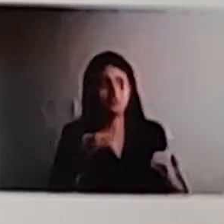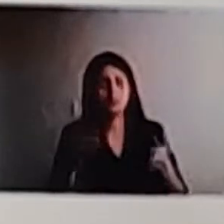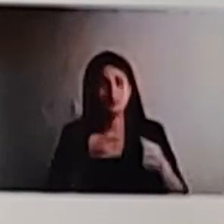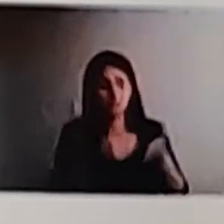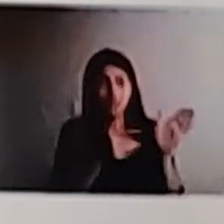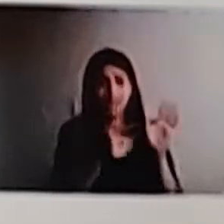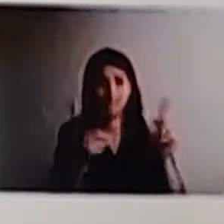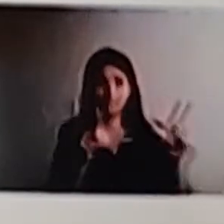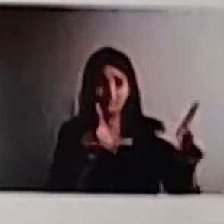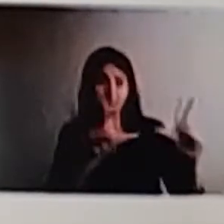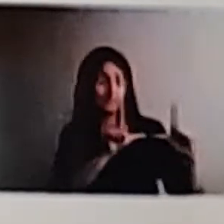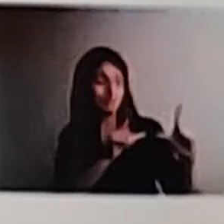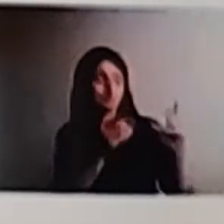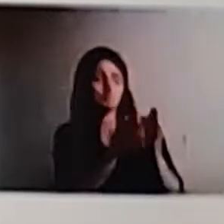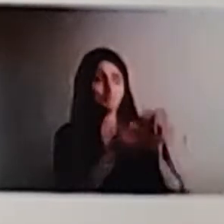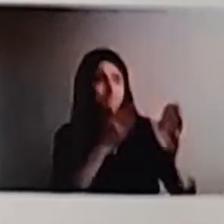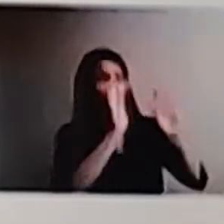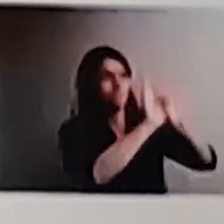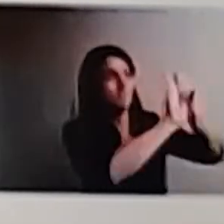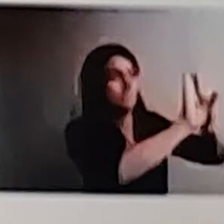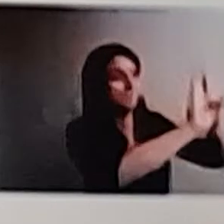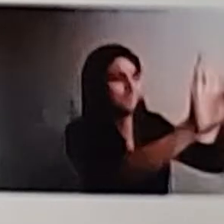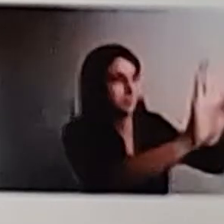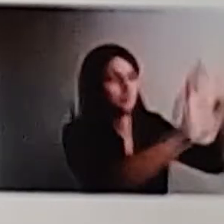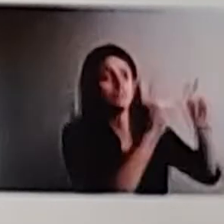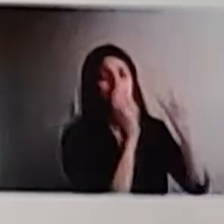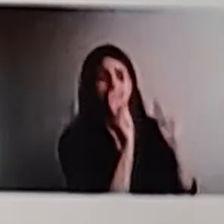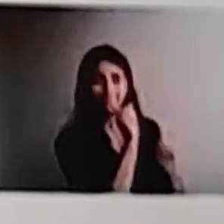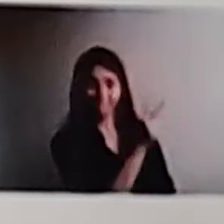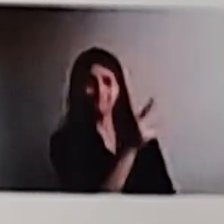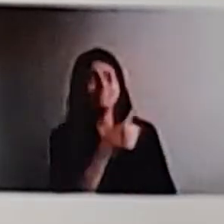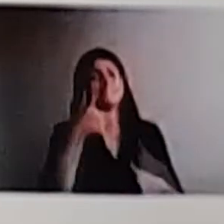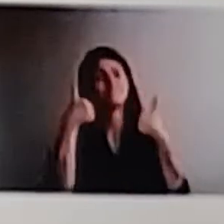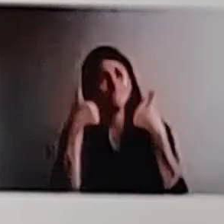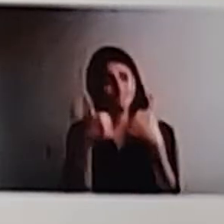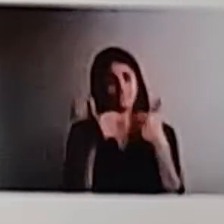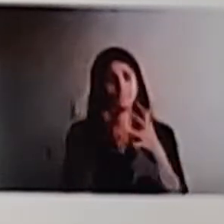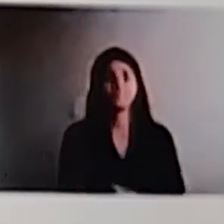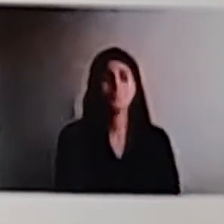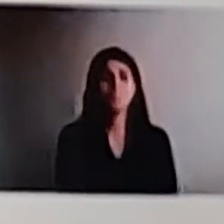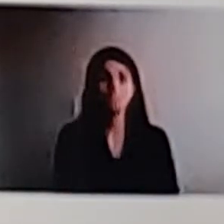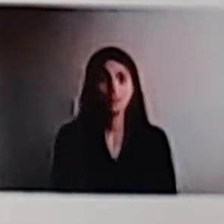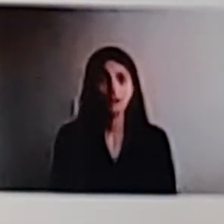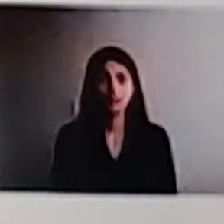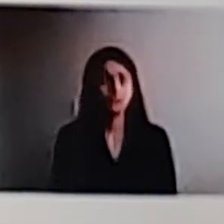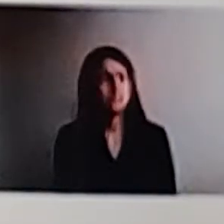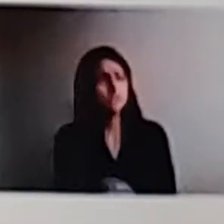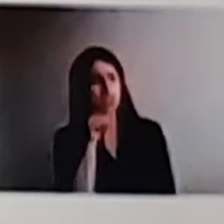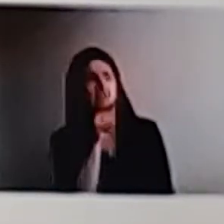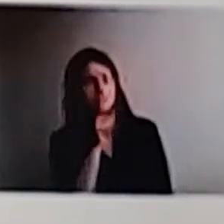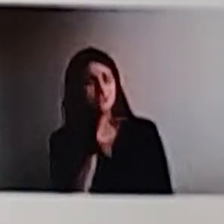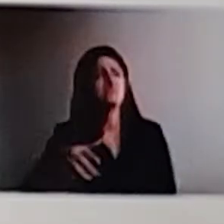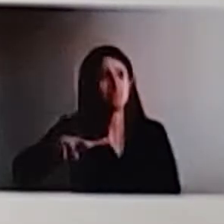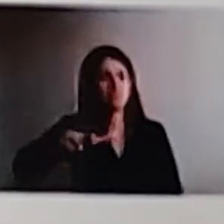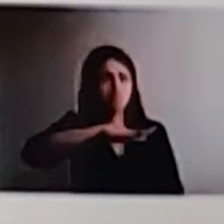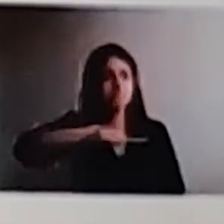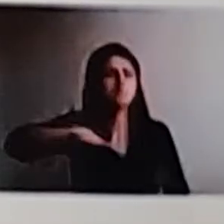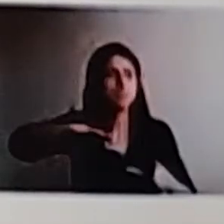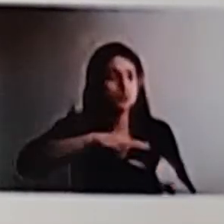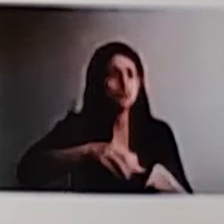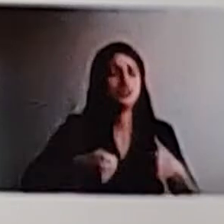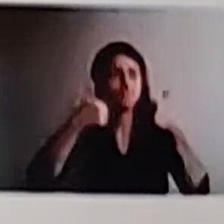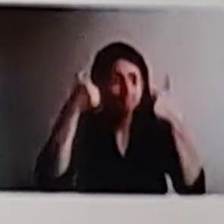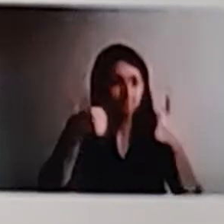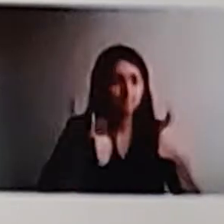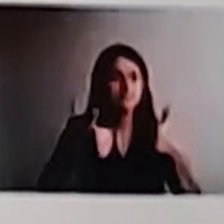disabled. Our certificate is 3 parts, which we have gold and silver and bronze. Gold,